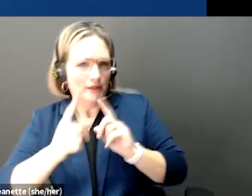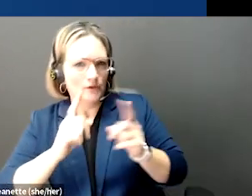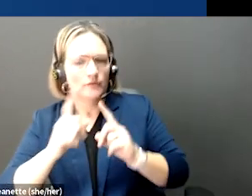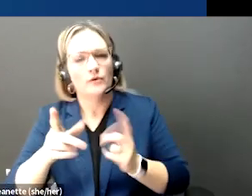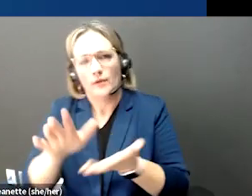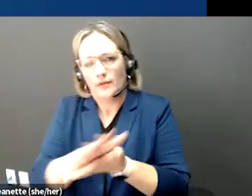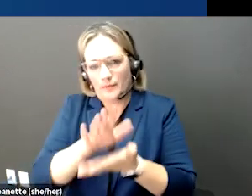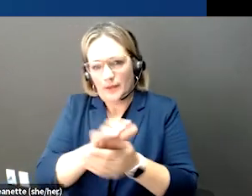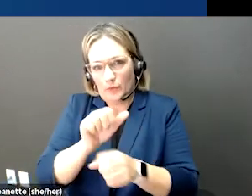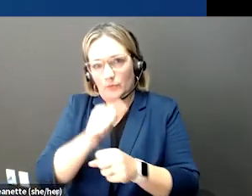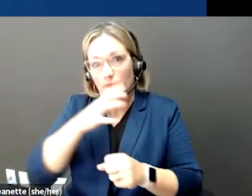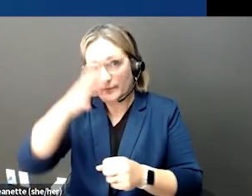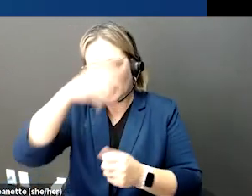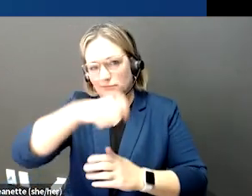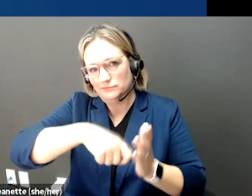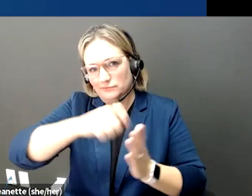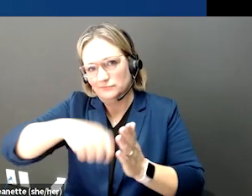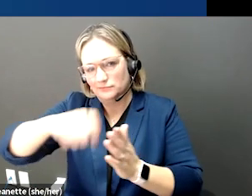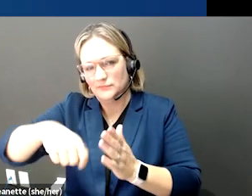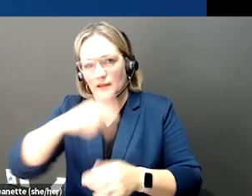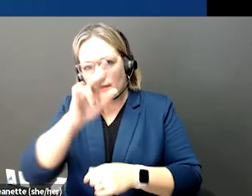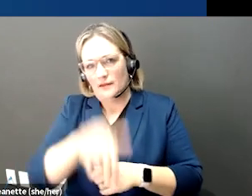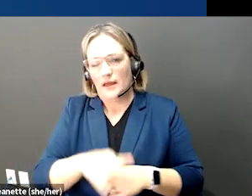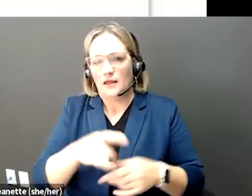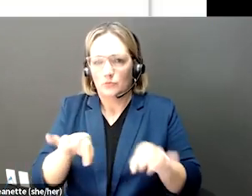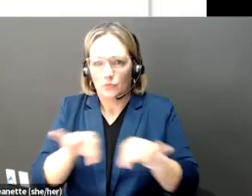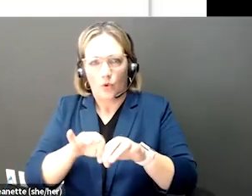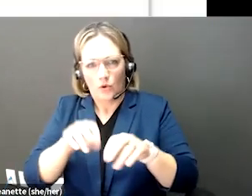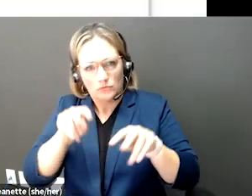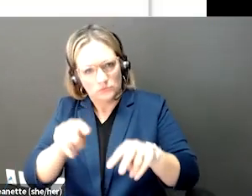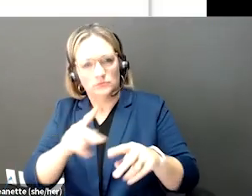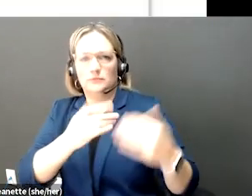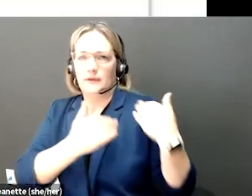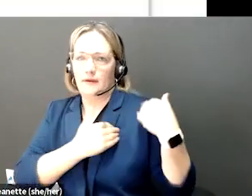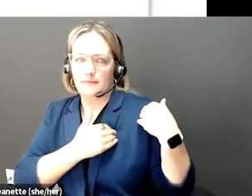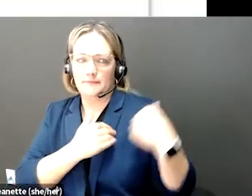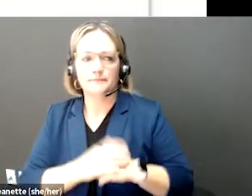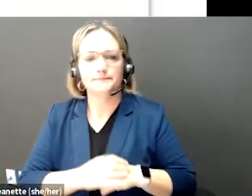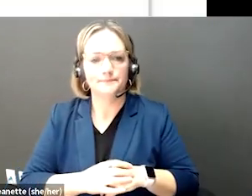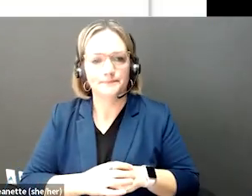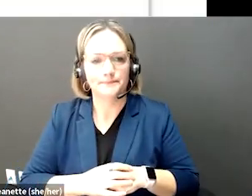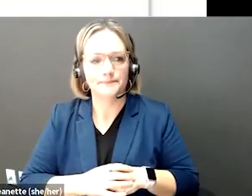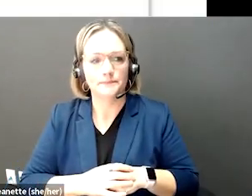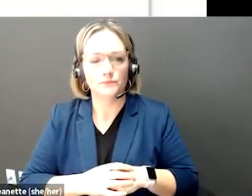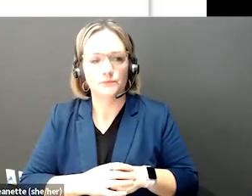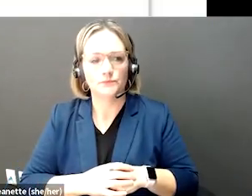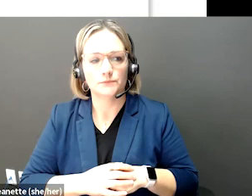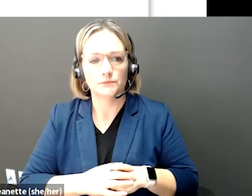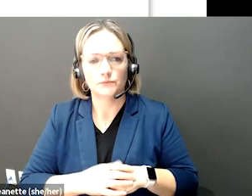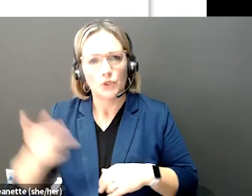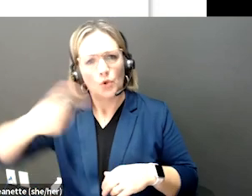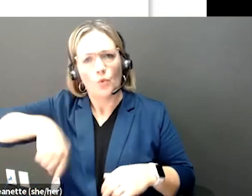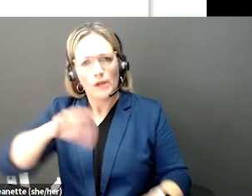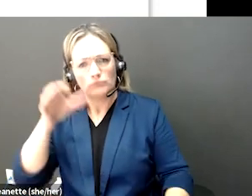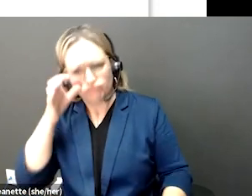our behalf, are a key part of the accountability. We have the opportunity to be responsive to members'